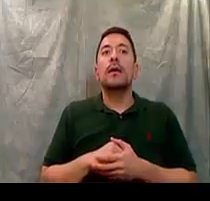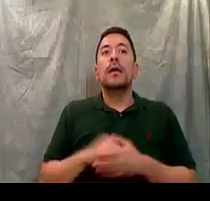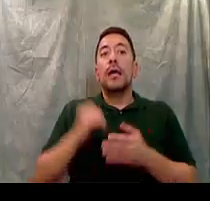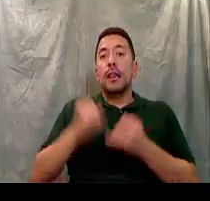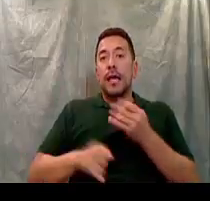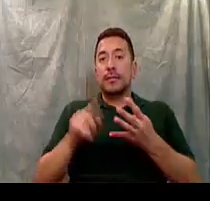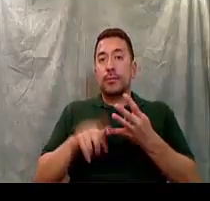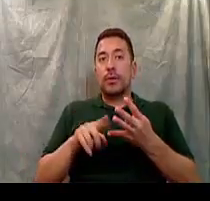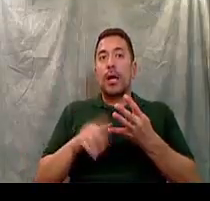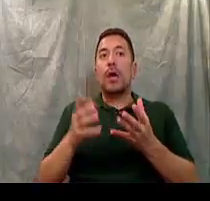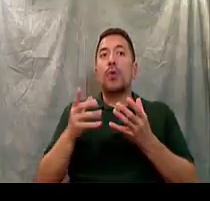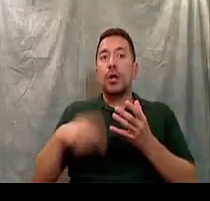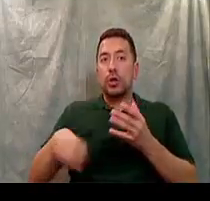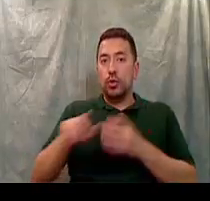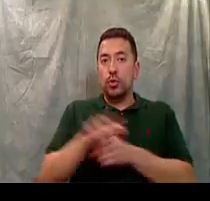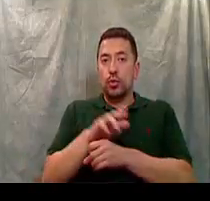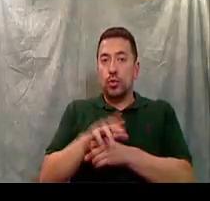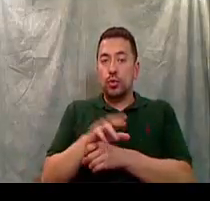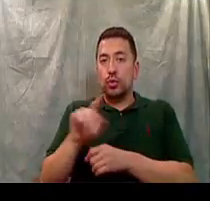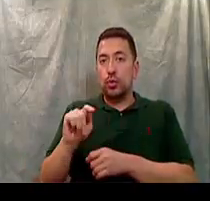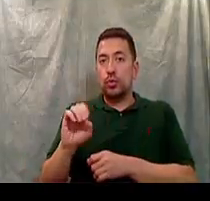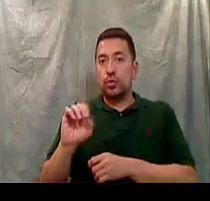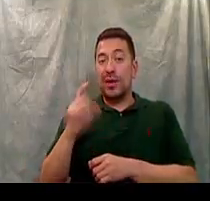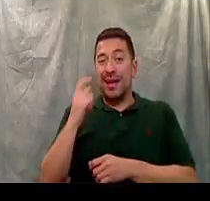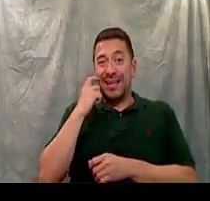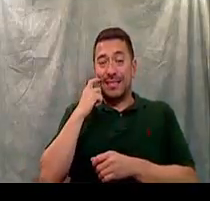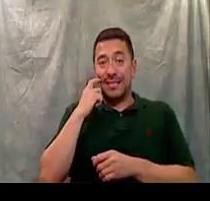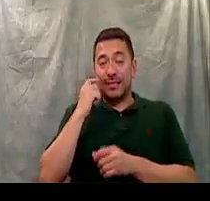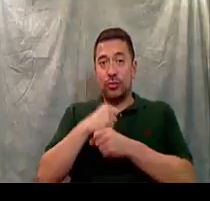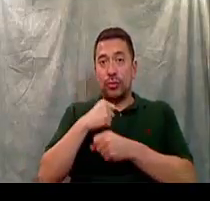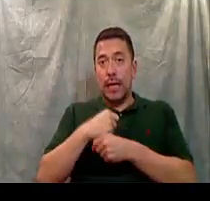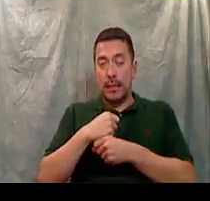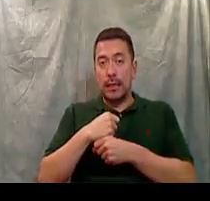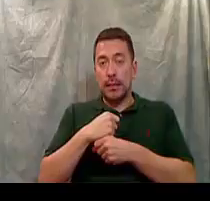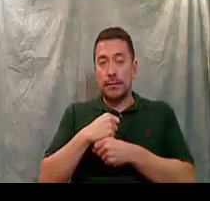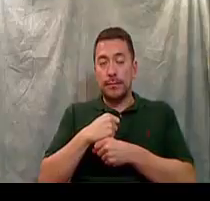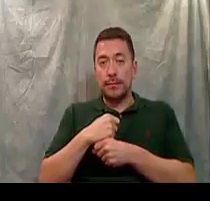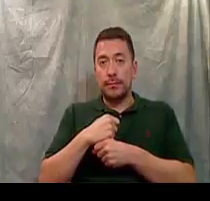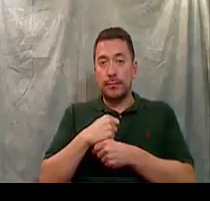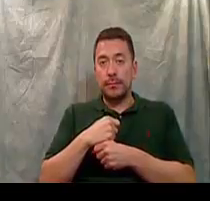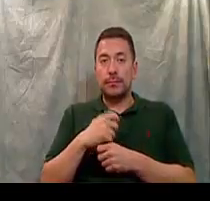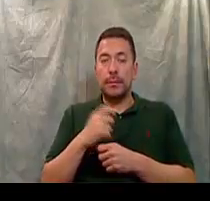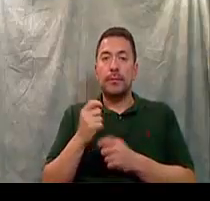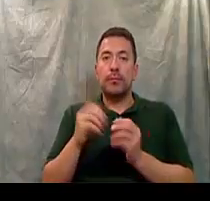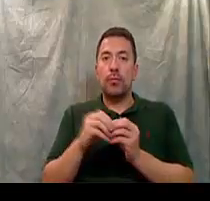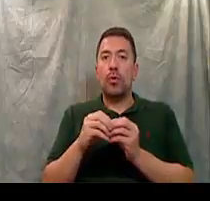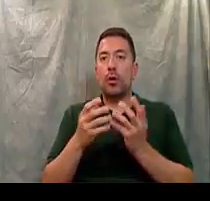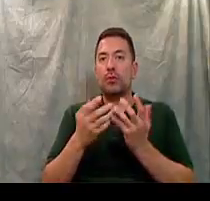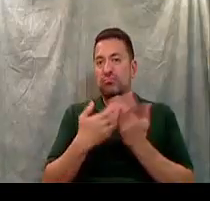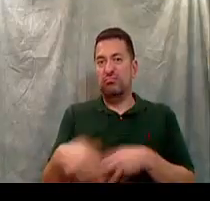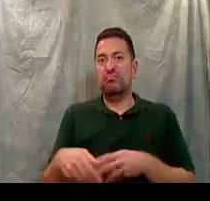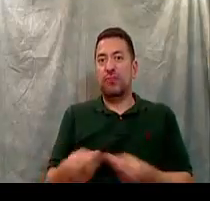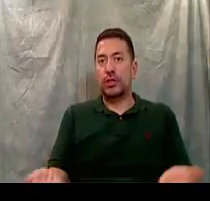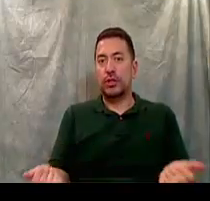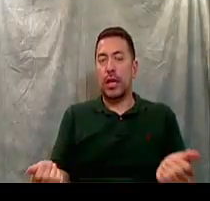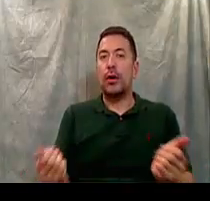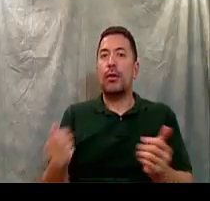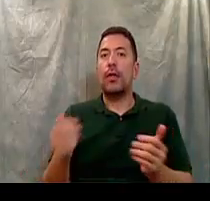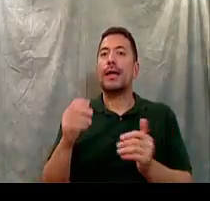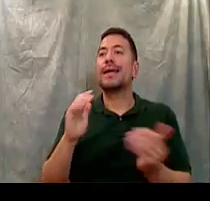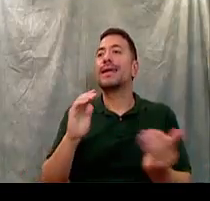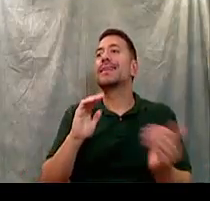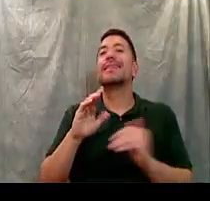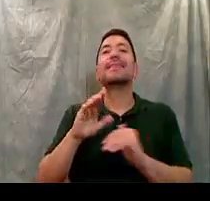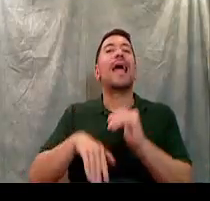I want you to use a tool that I just created. It is a little bit more flushed out than the guideline sheet that Dr.